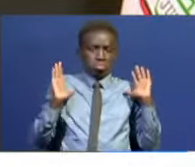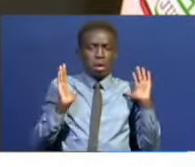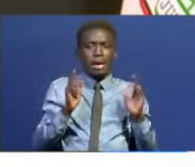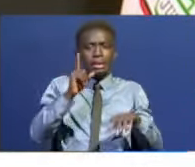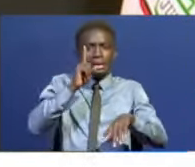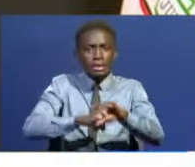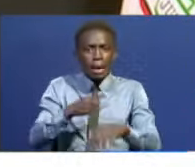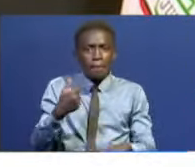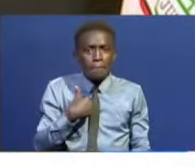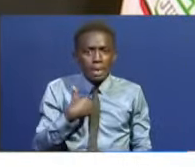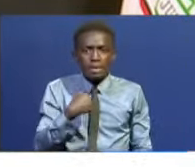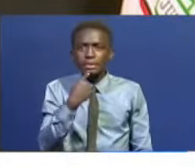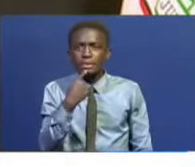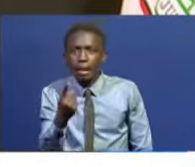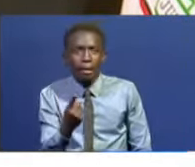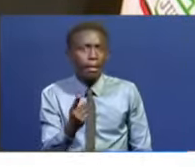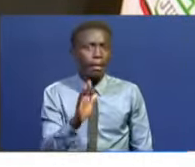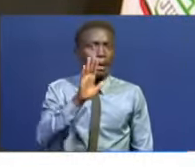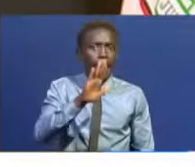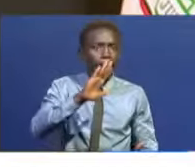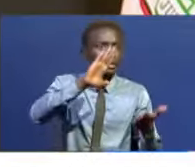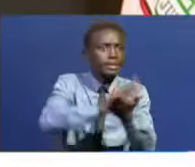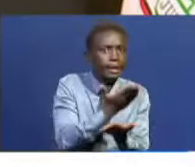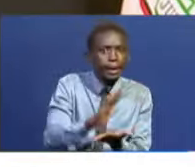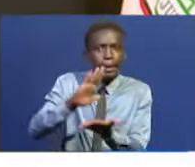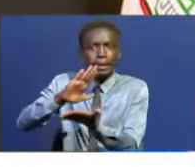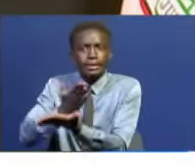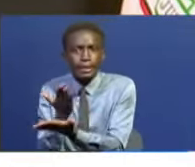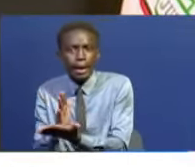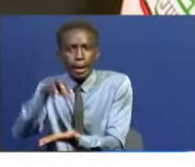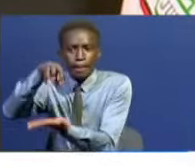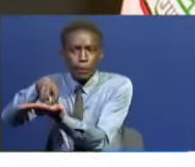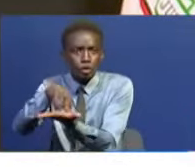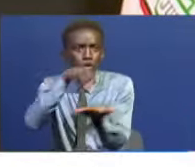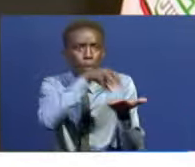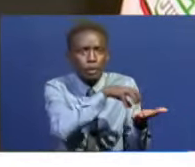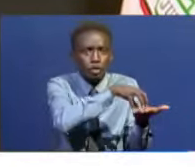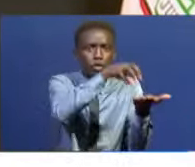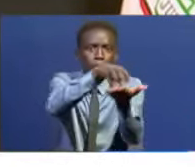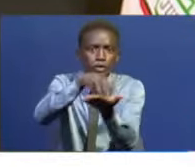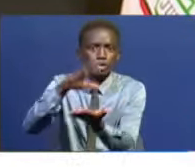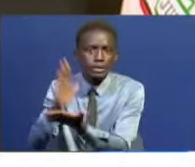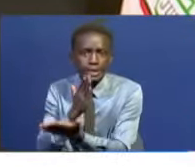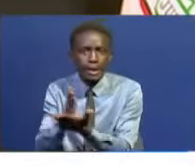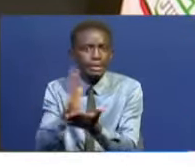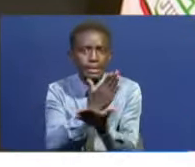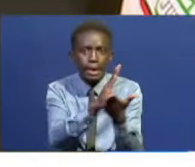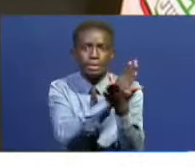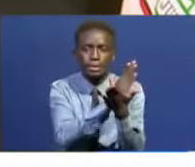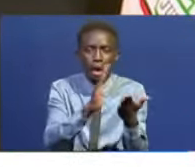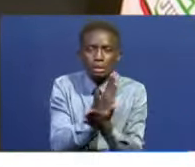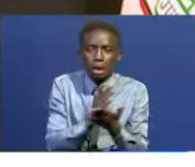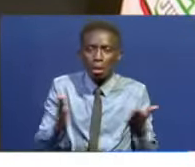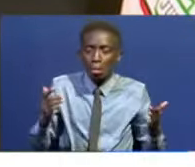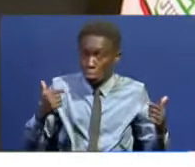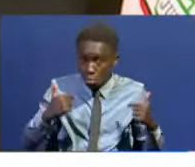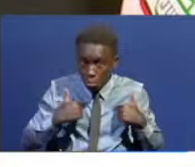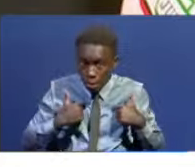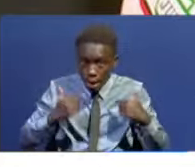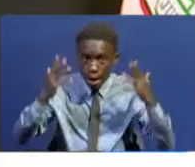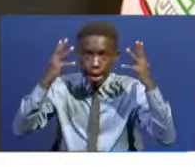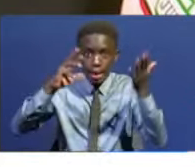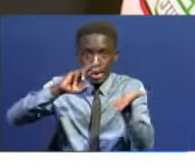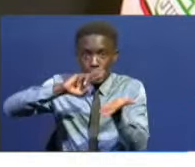I say about this share thing in terms of positions, I've never talked about resources,